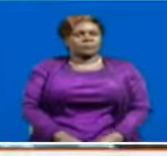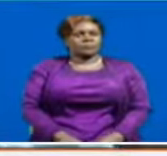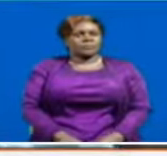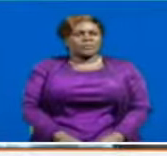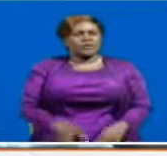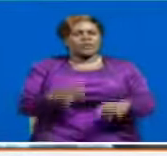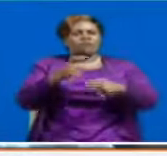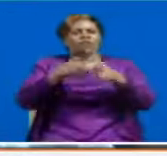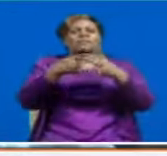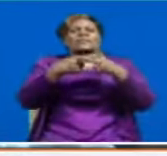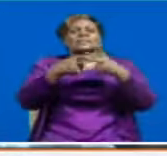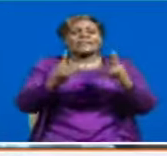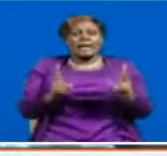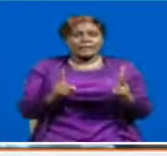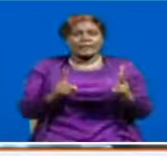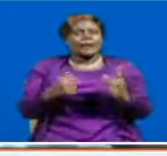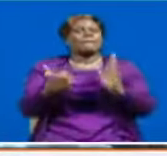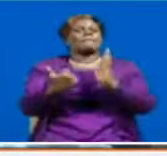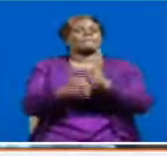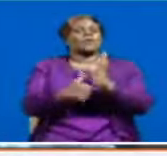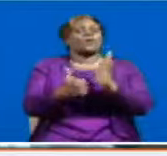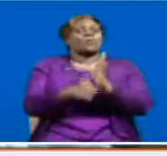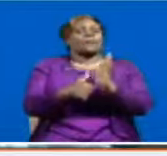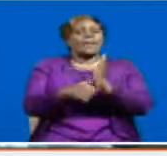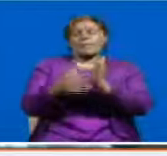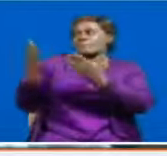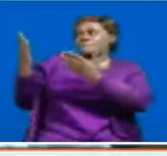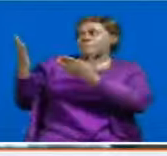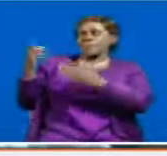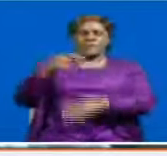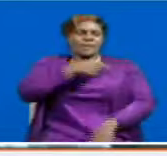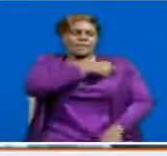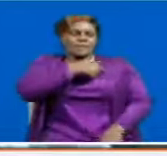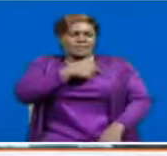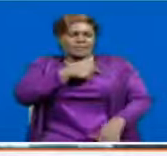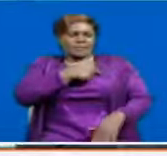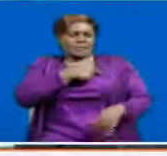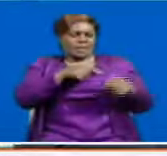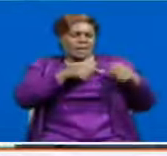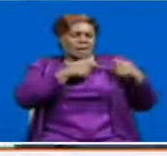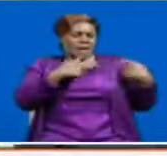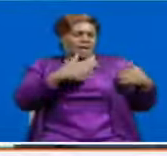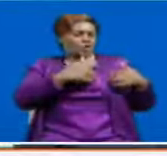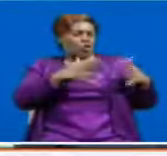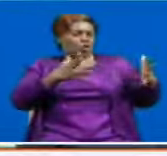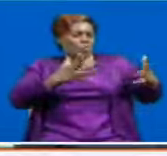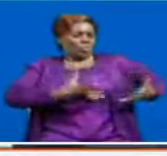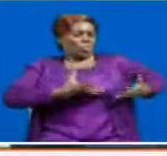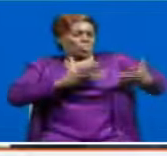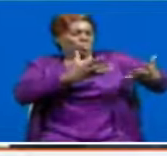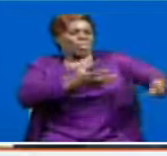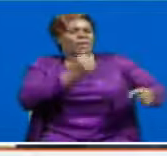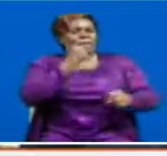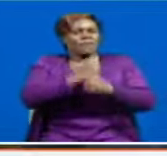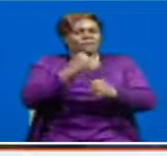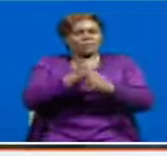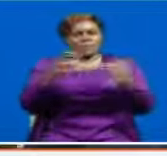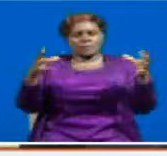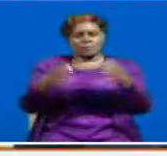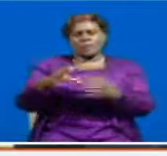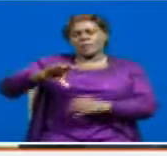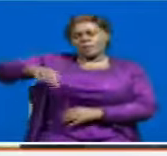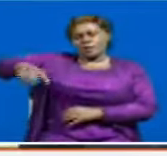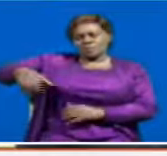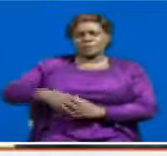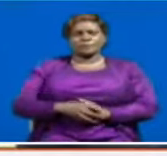From the onset, it was dubbed as an open meeting, with the delegates pouring their heart out on the performance of the party in the